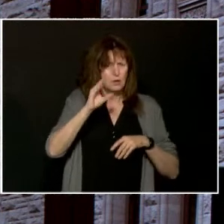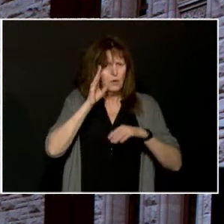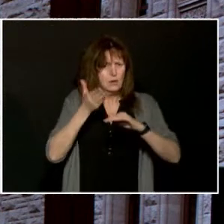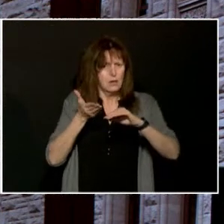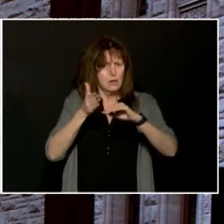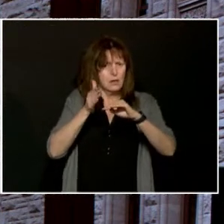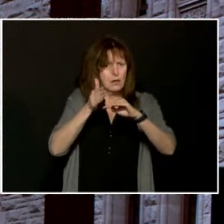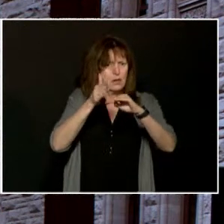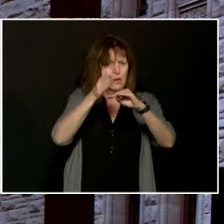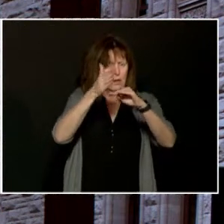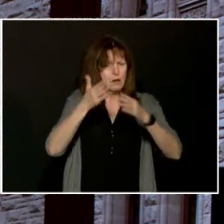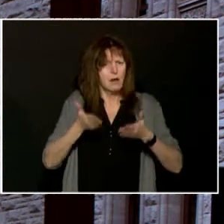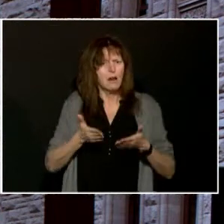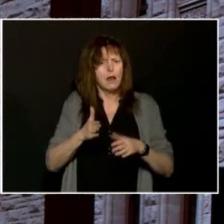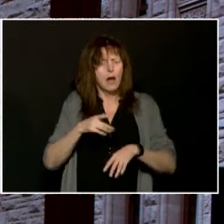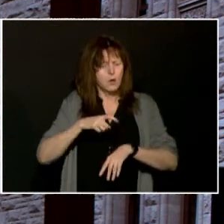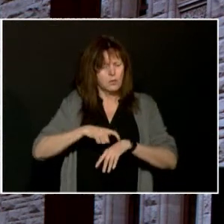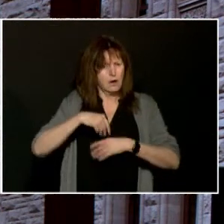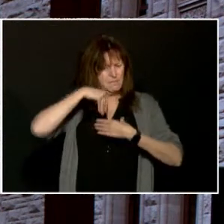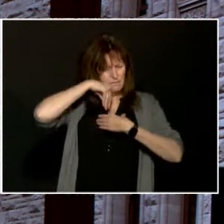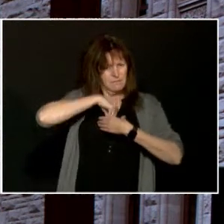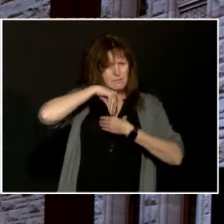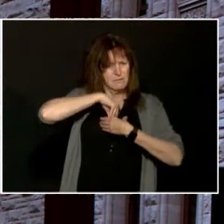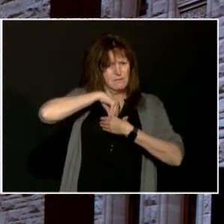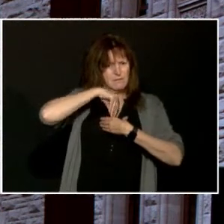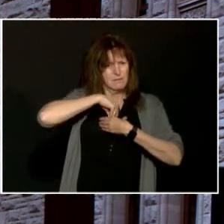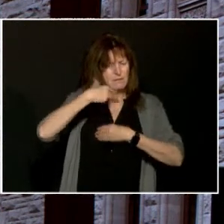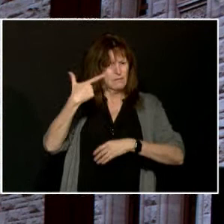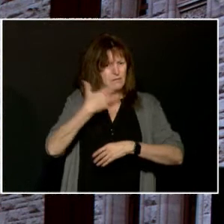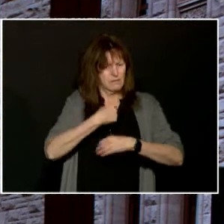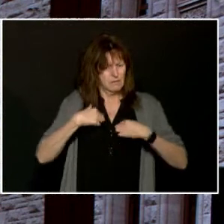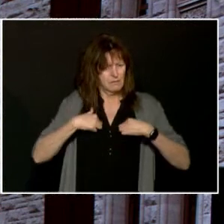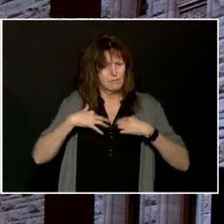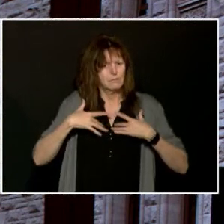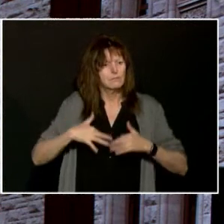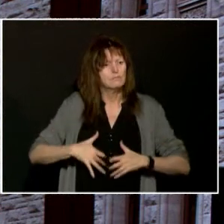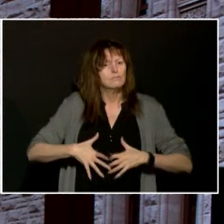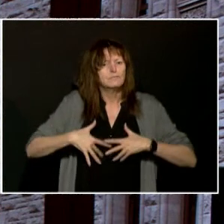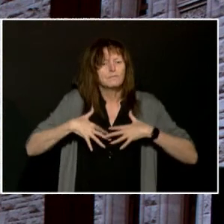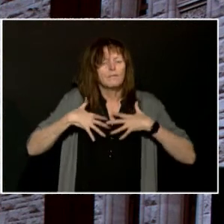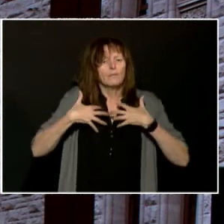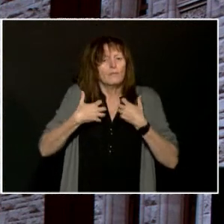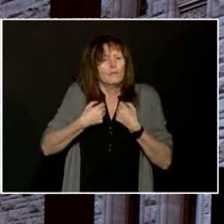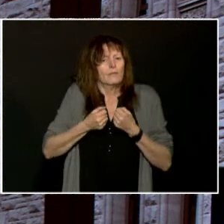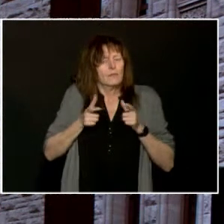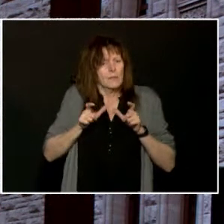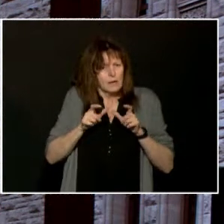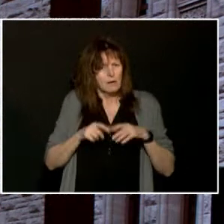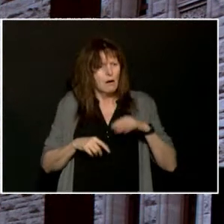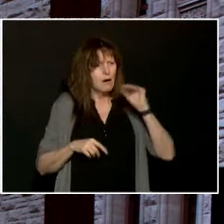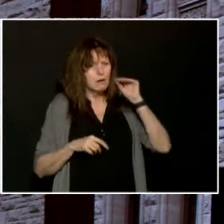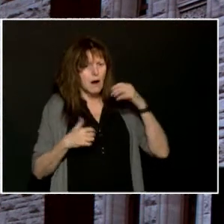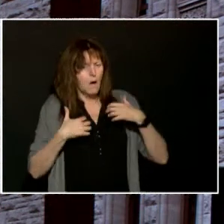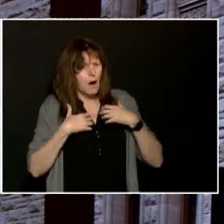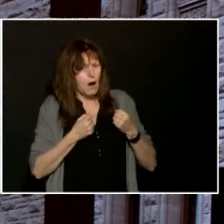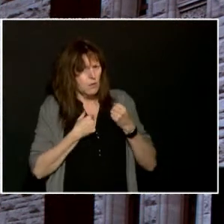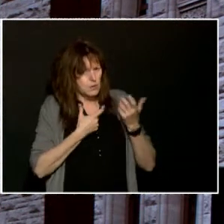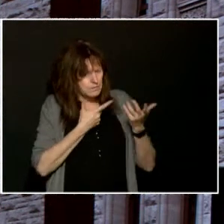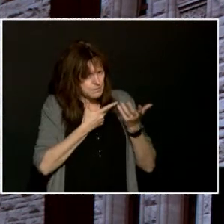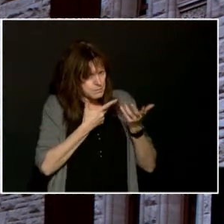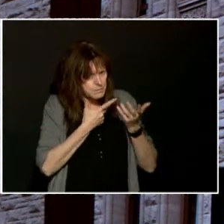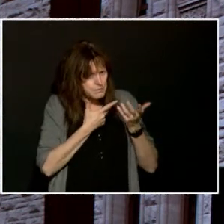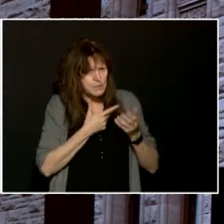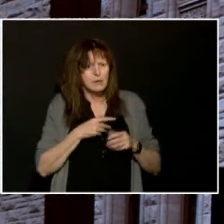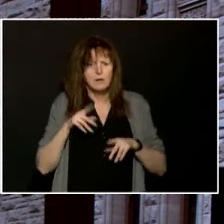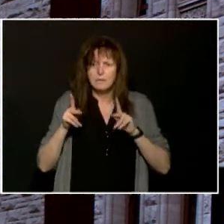allowing time for people's immunity to build up. And even I've talked to Ontario Health, and they're saying the people showing up at the hospitals are